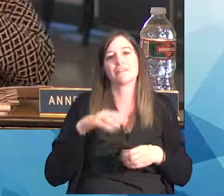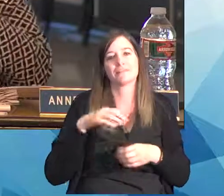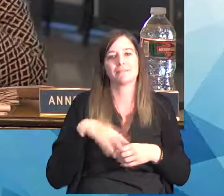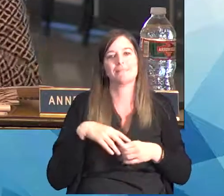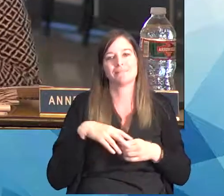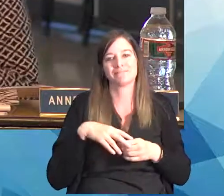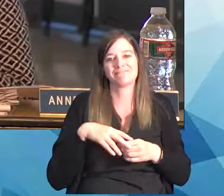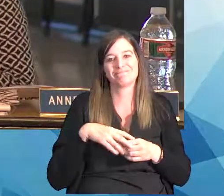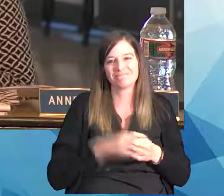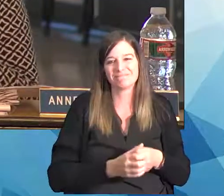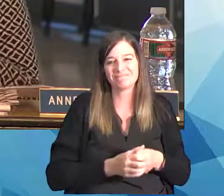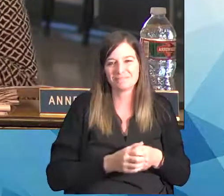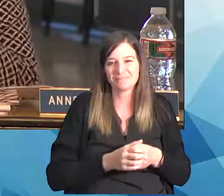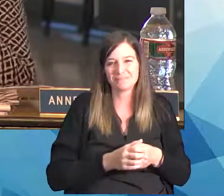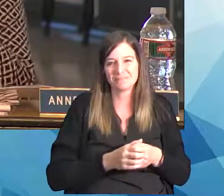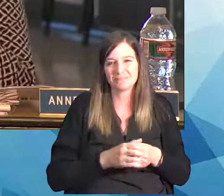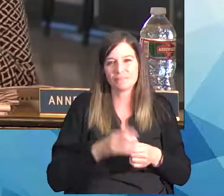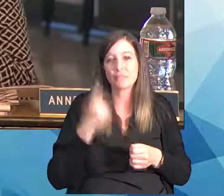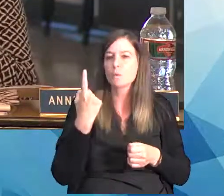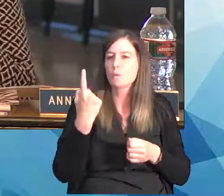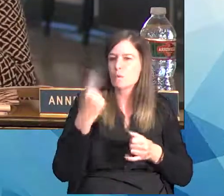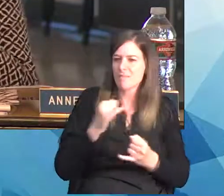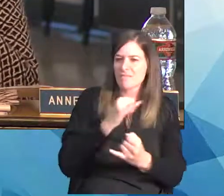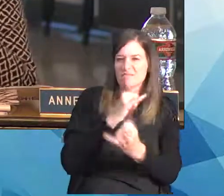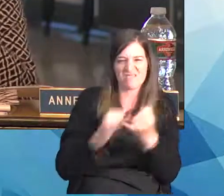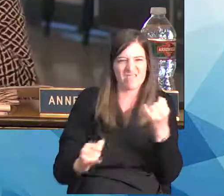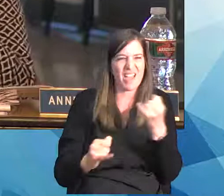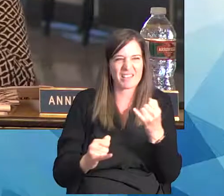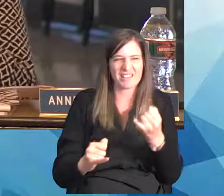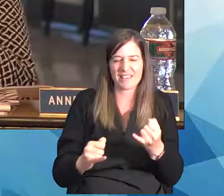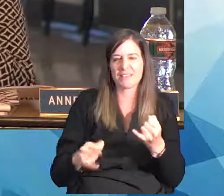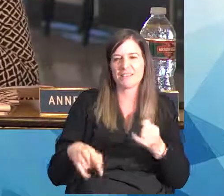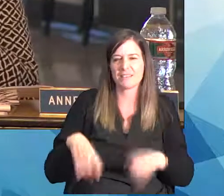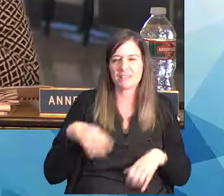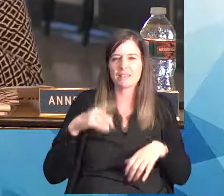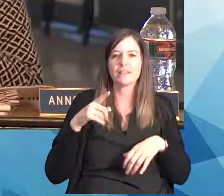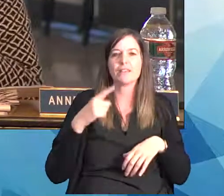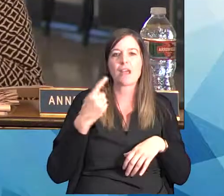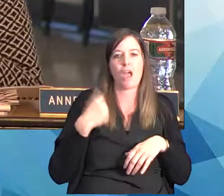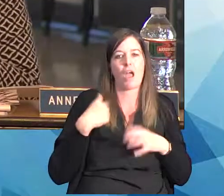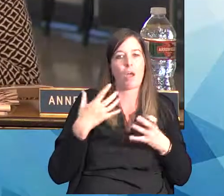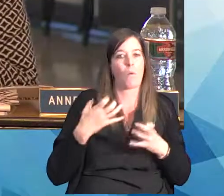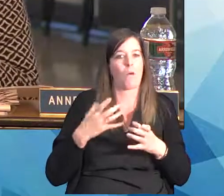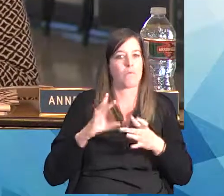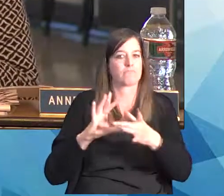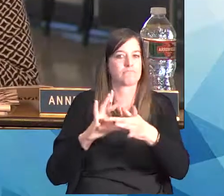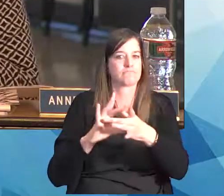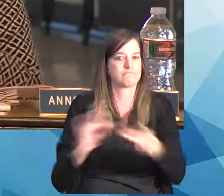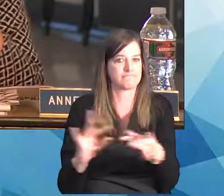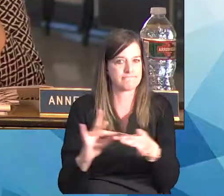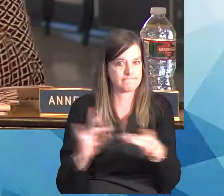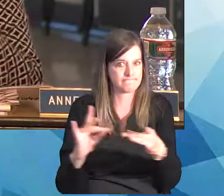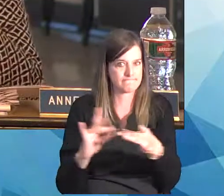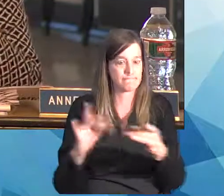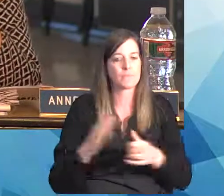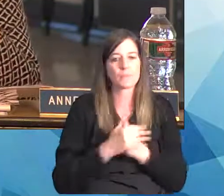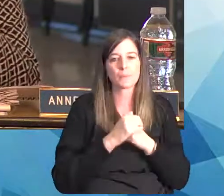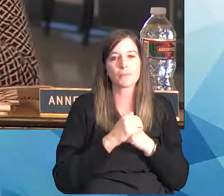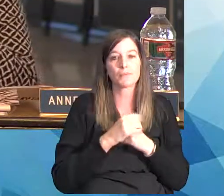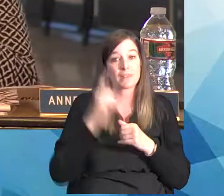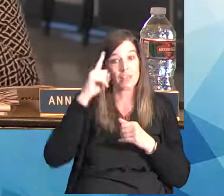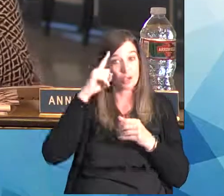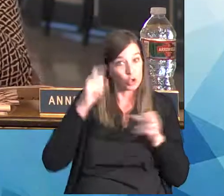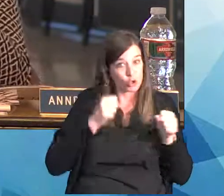the storm. One final piece I just want to mention to you is that the